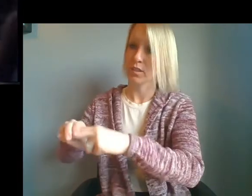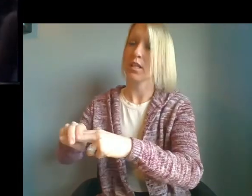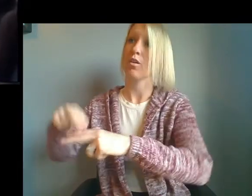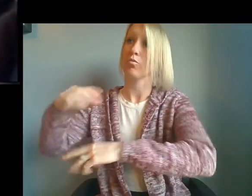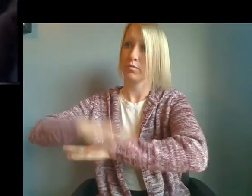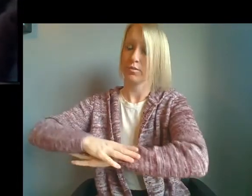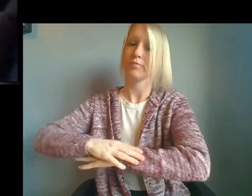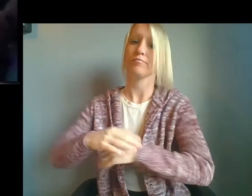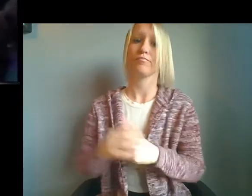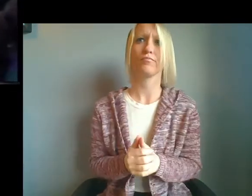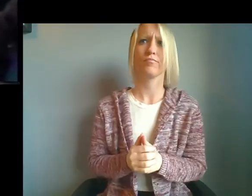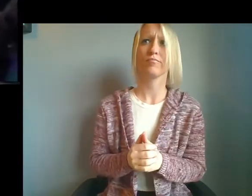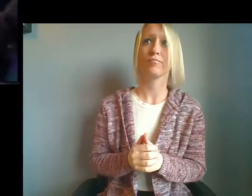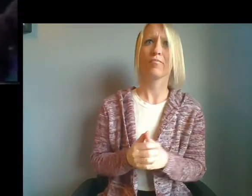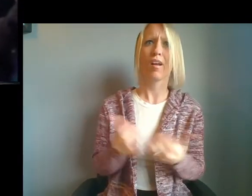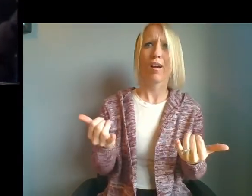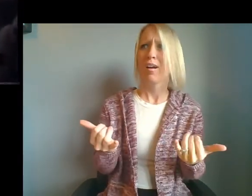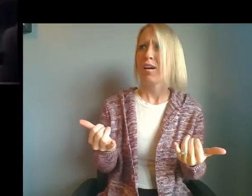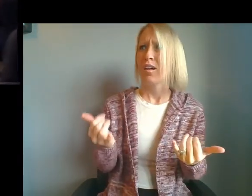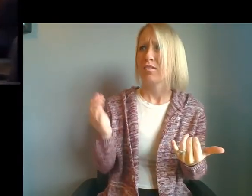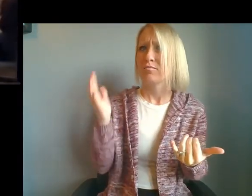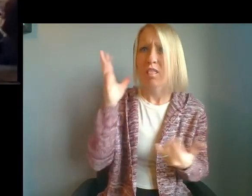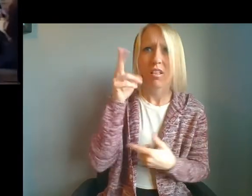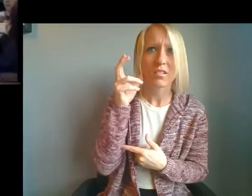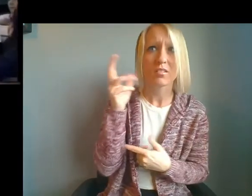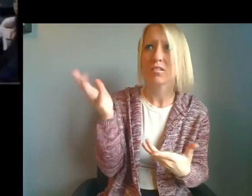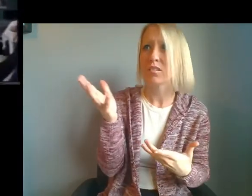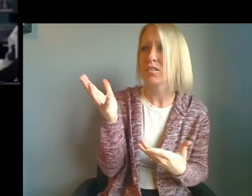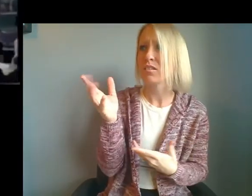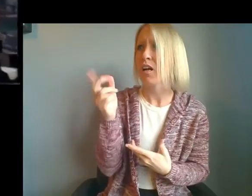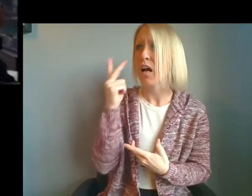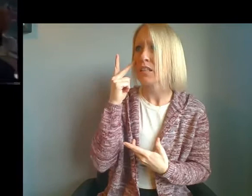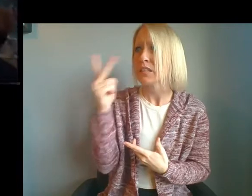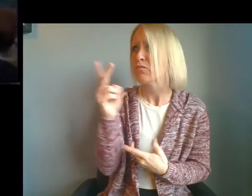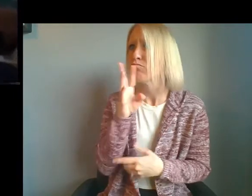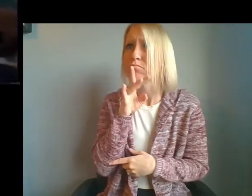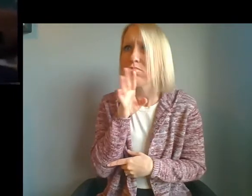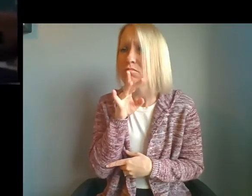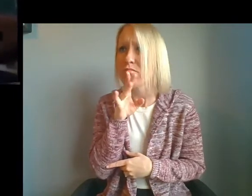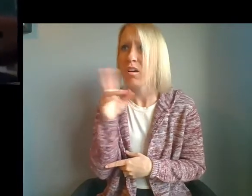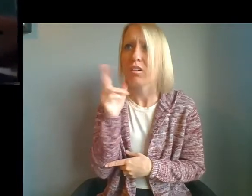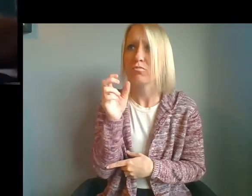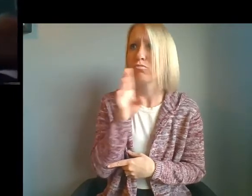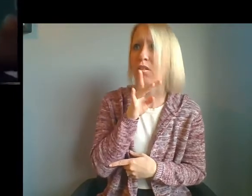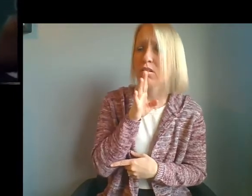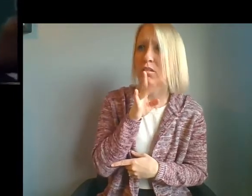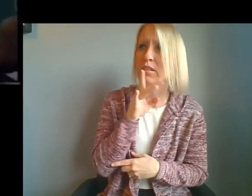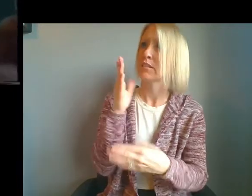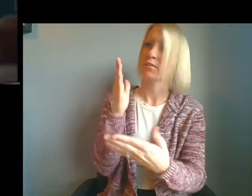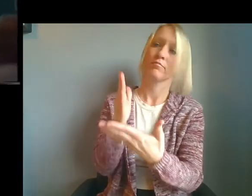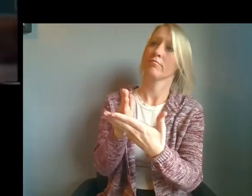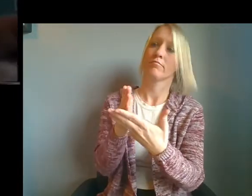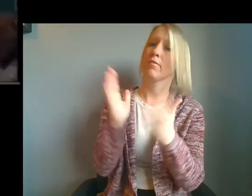it's the first time you've done this year, I'm going to give you 10 minutes and see if you can make an interesting